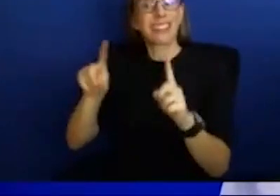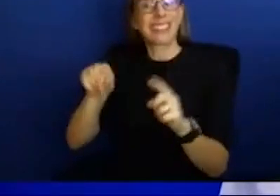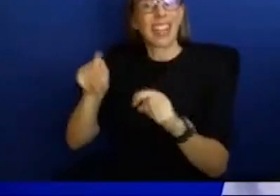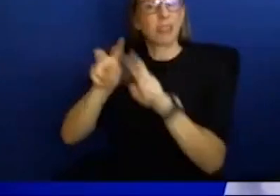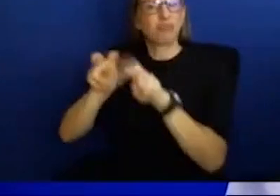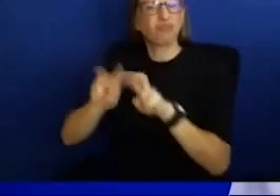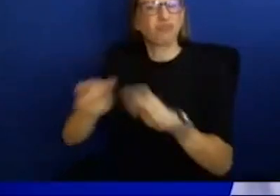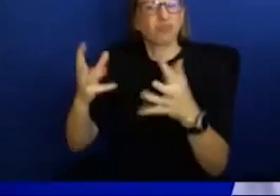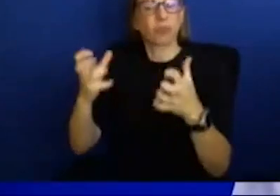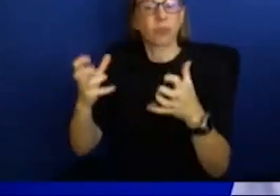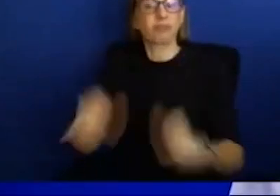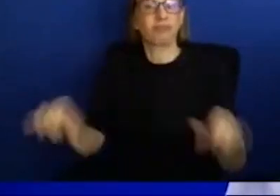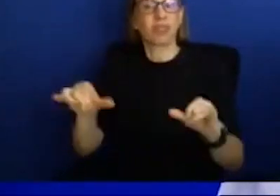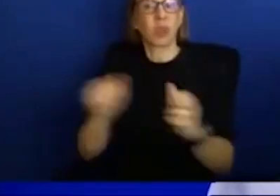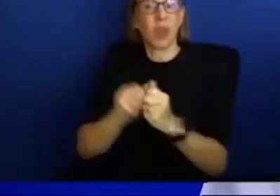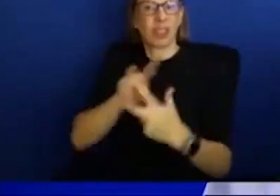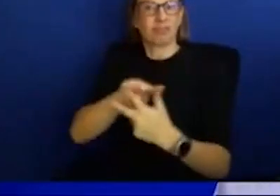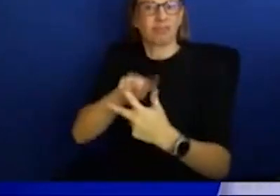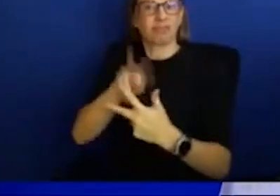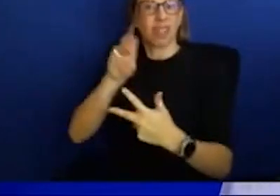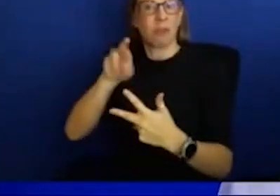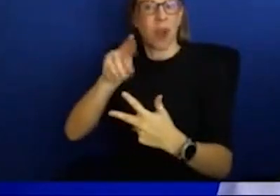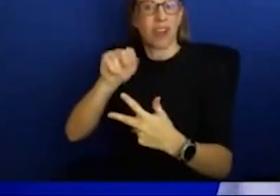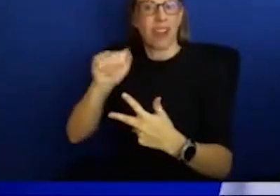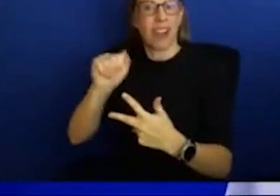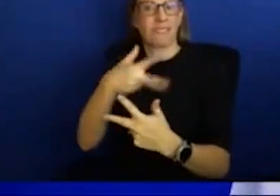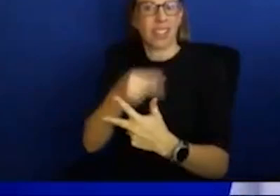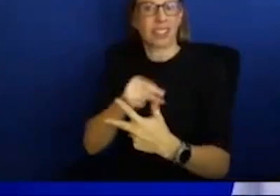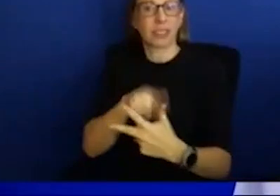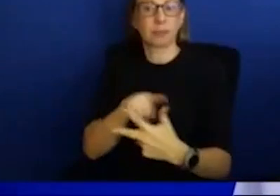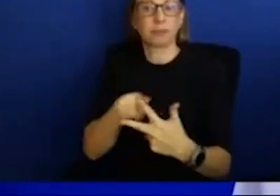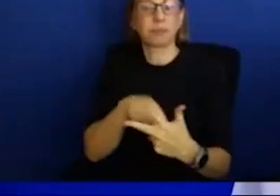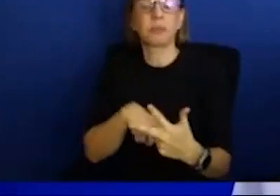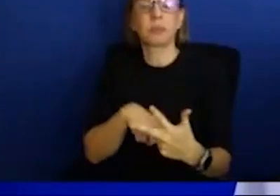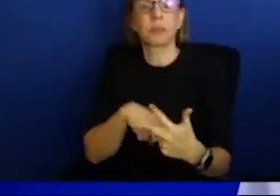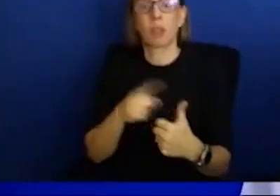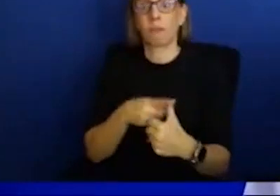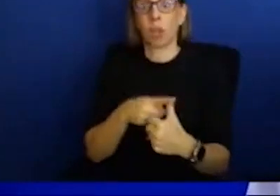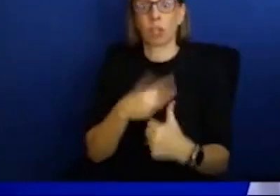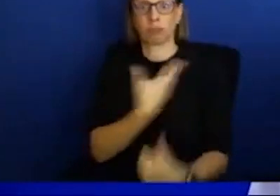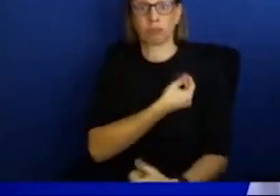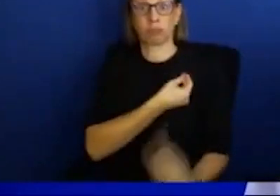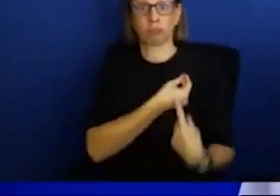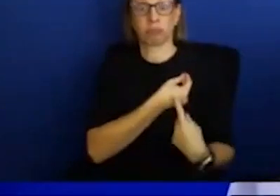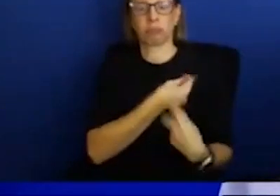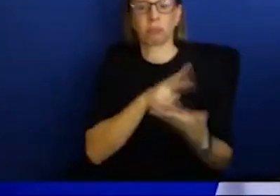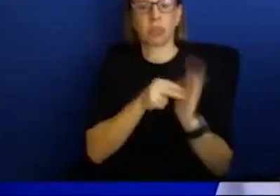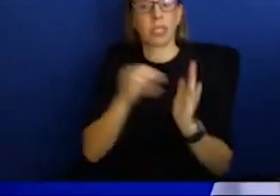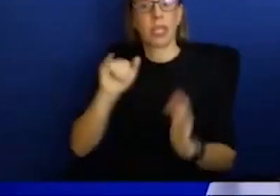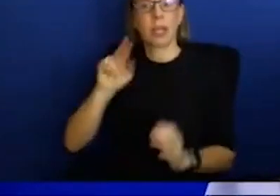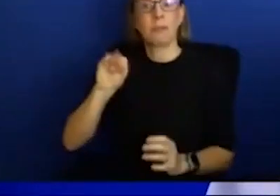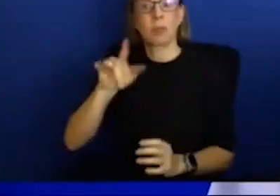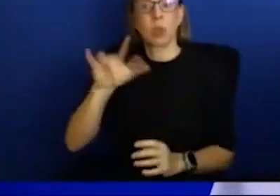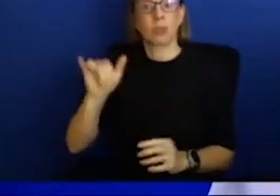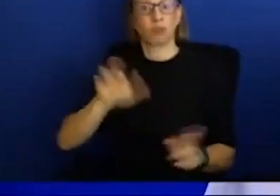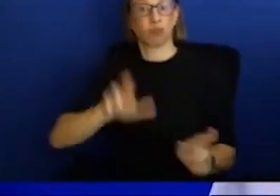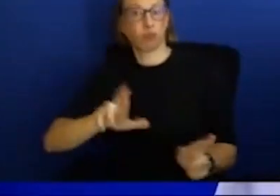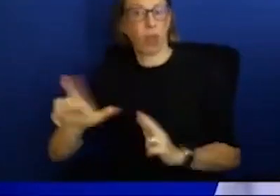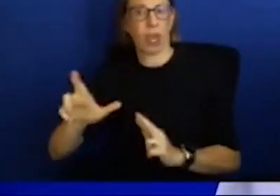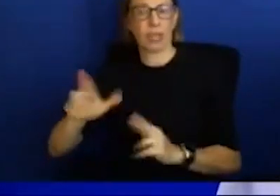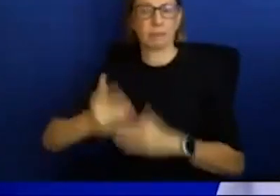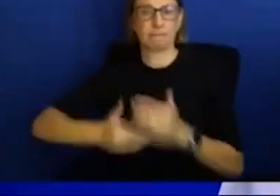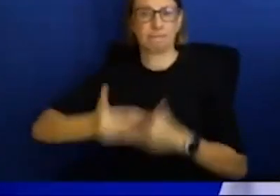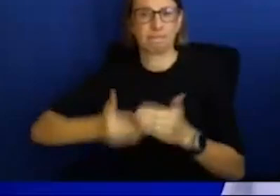the mRNA vaccines. Certainly, with that first dose of vaccine, you get that immune system primed. You get it